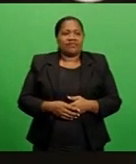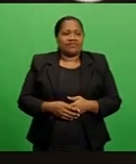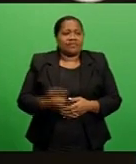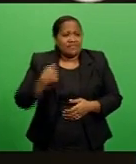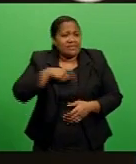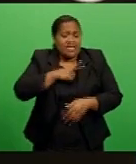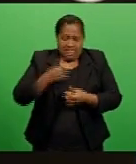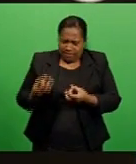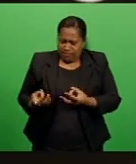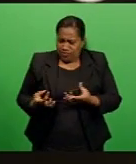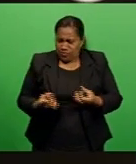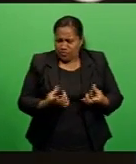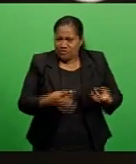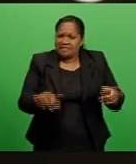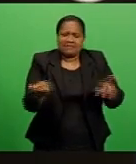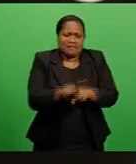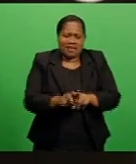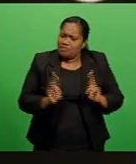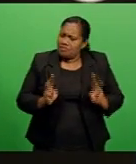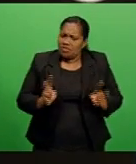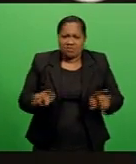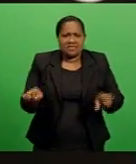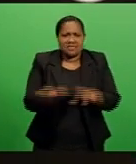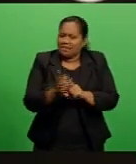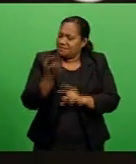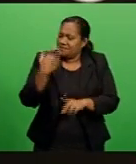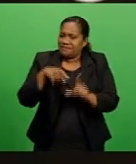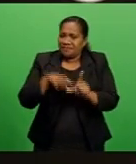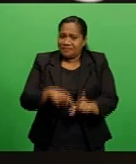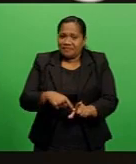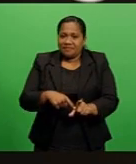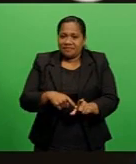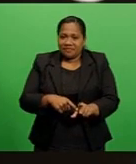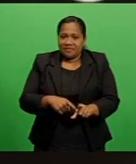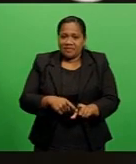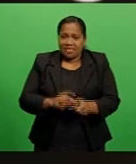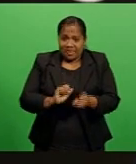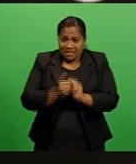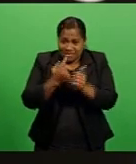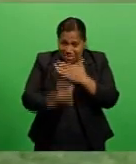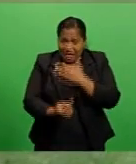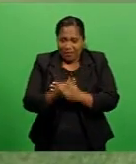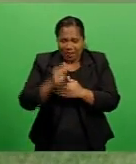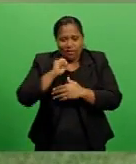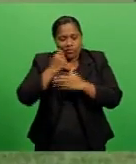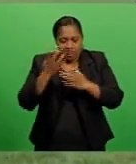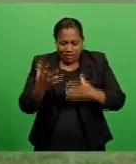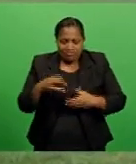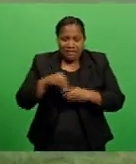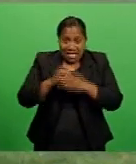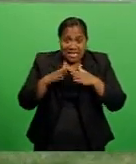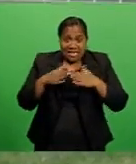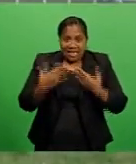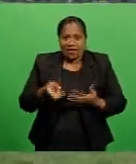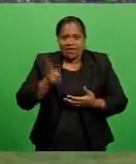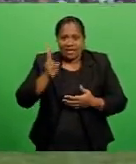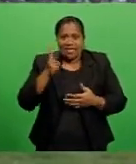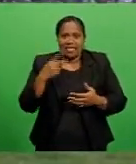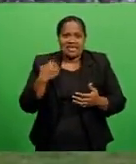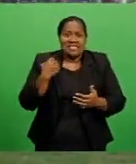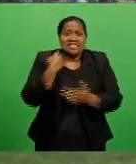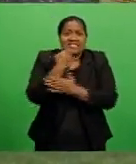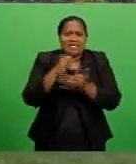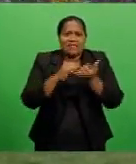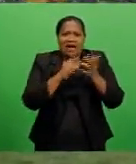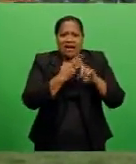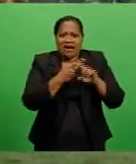Preparation is still normal as it was from last year. We will take each game as it comes. Now that we are back in the Skipper Cup, and with Nandi being the first team